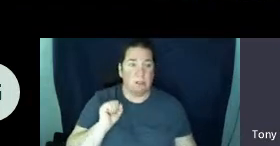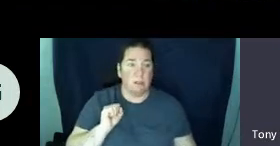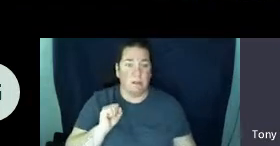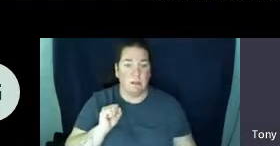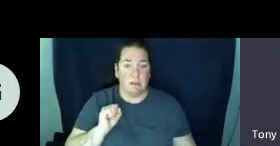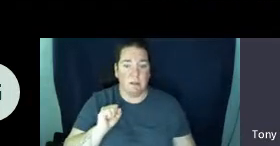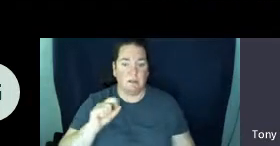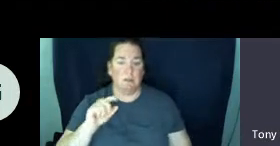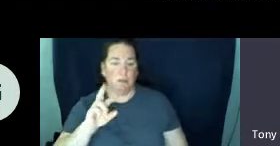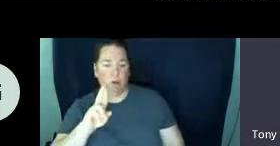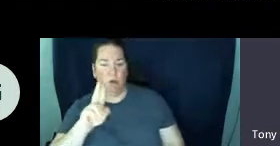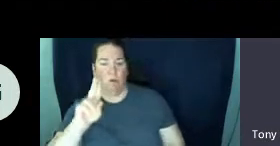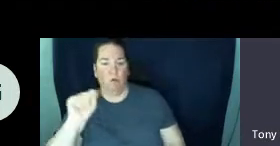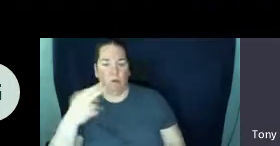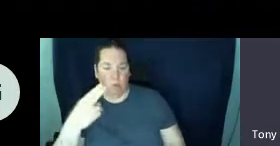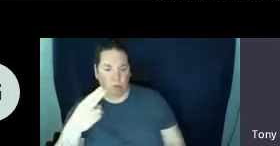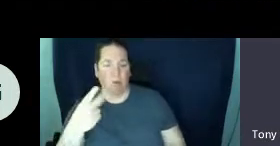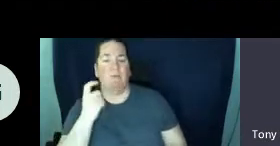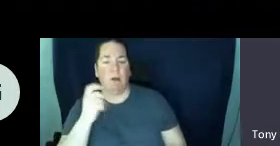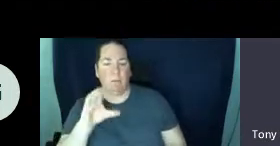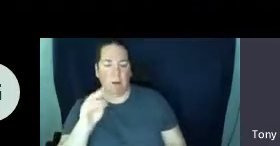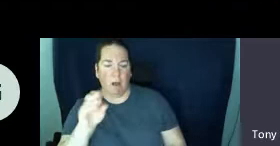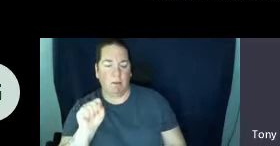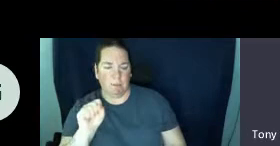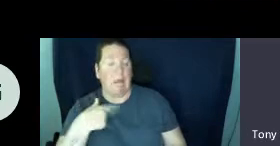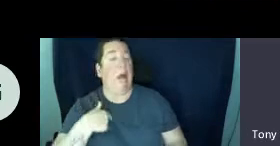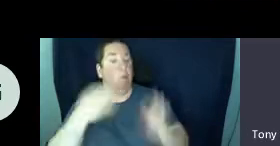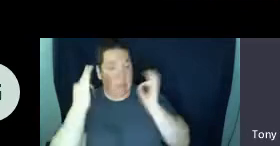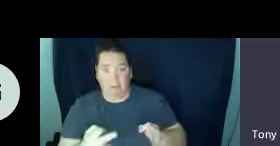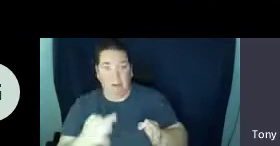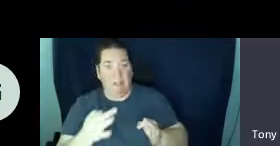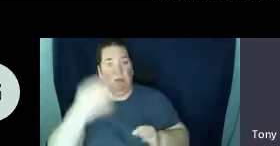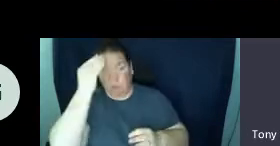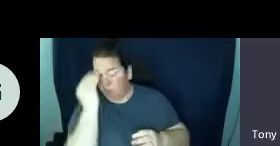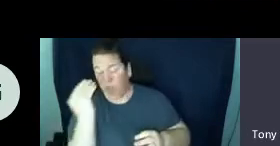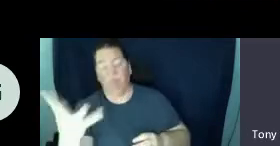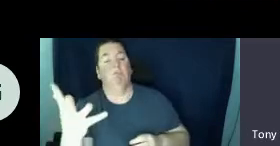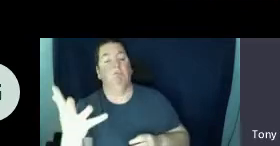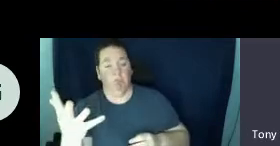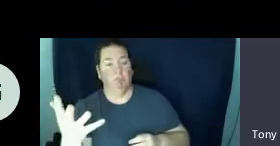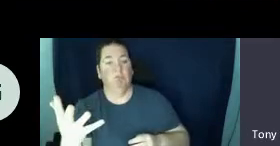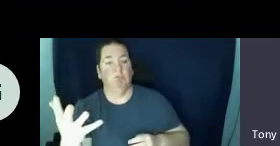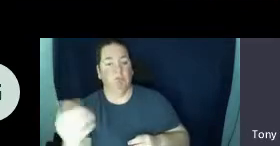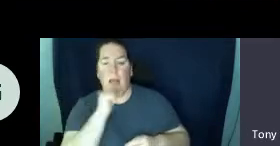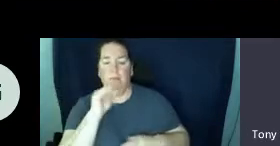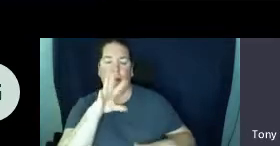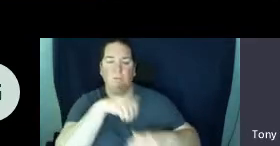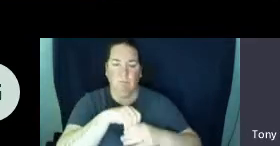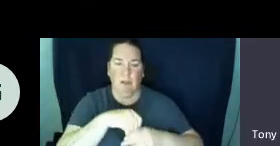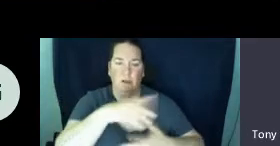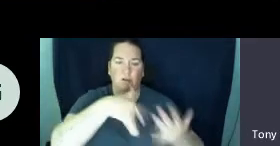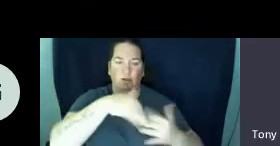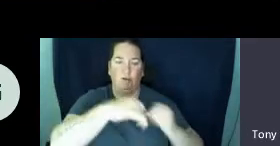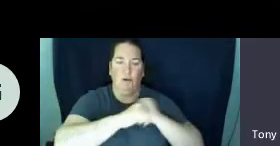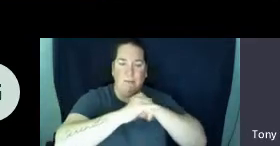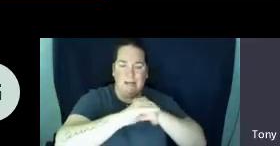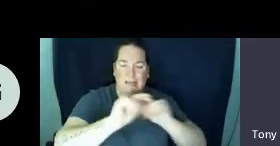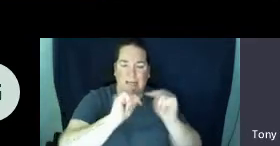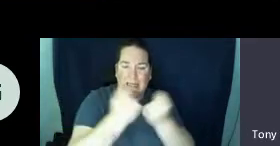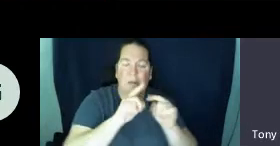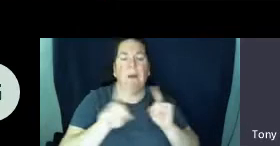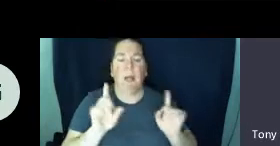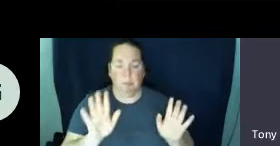This is Ruth from comms. I will definitely pass that along. I'm not part of the social media team, but I